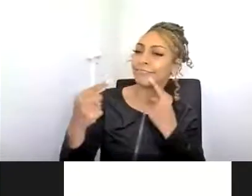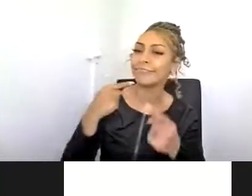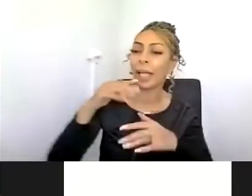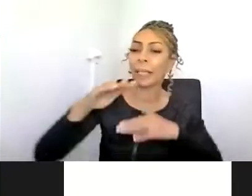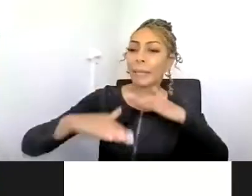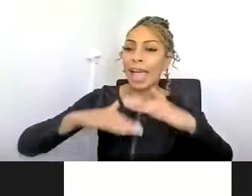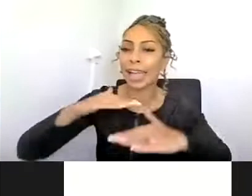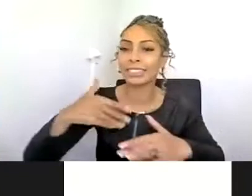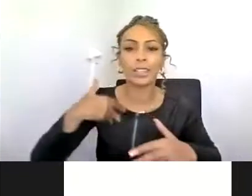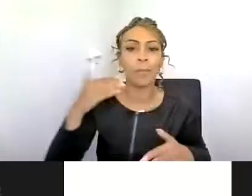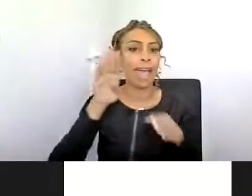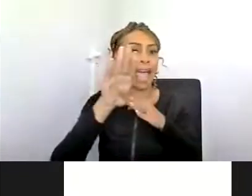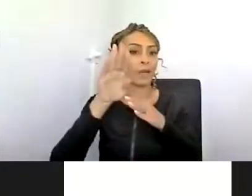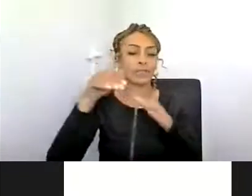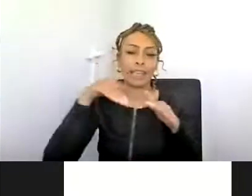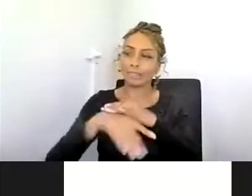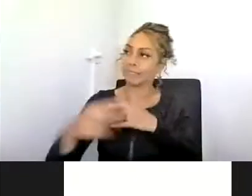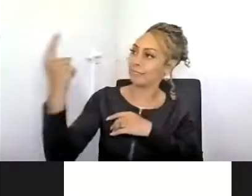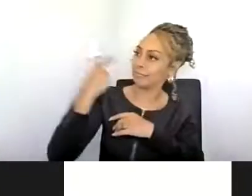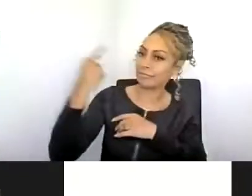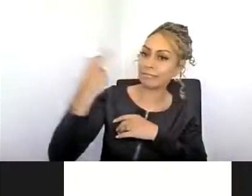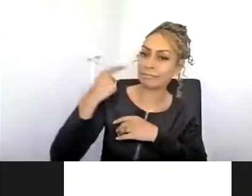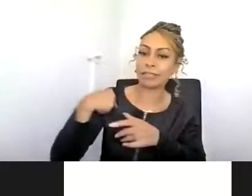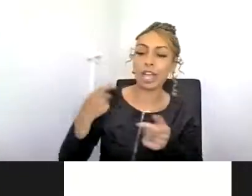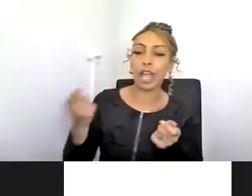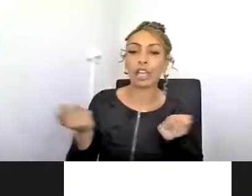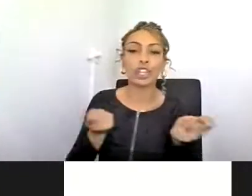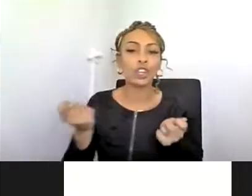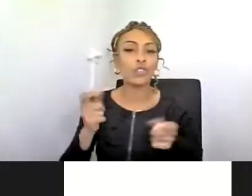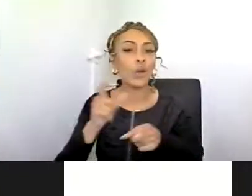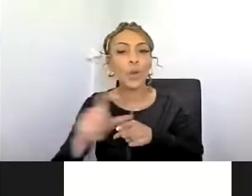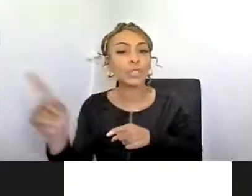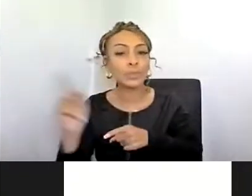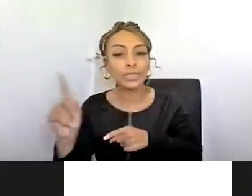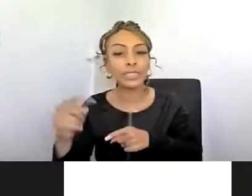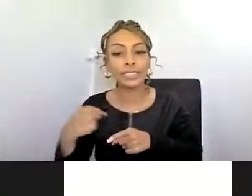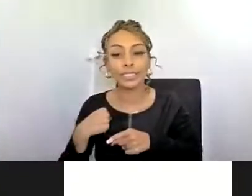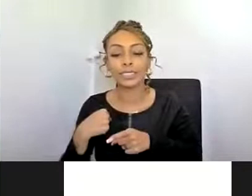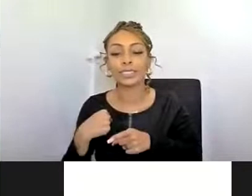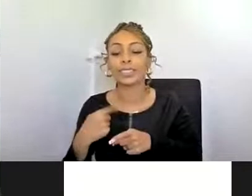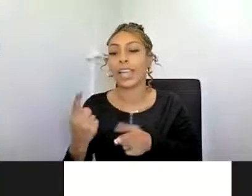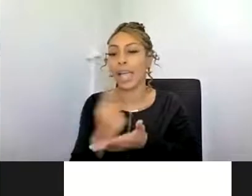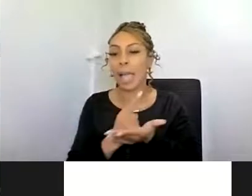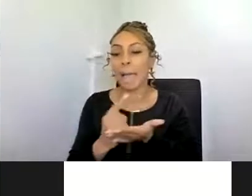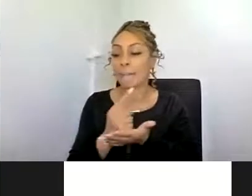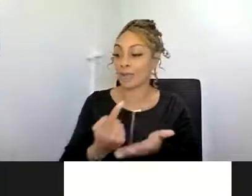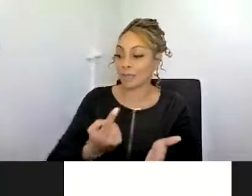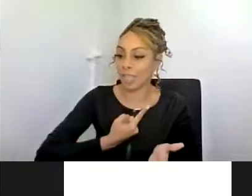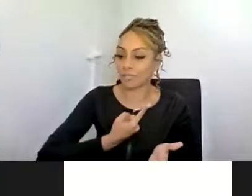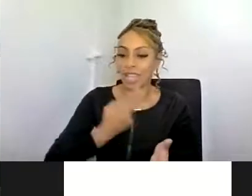want outside in to dictate what a curatorial course was. So it was very much about the